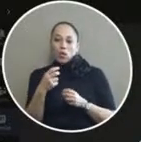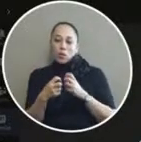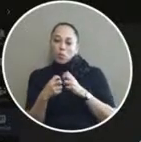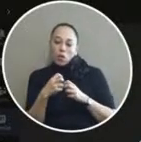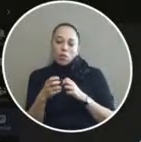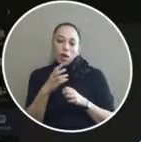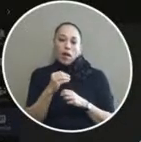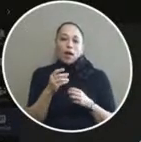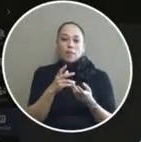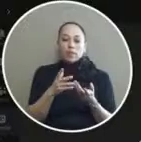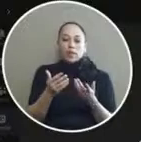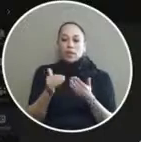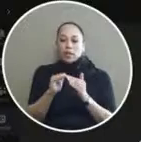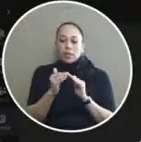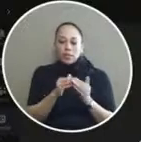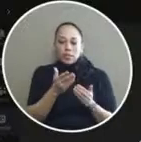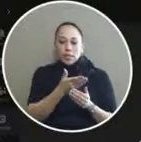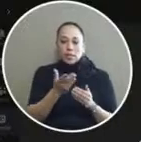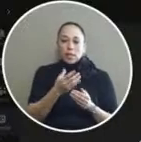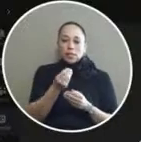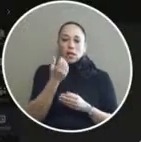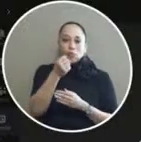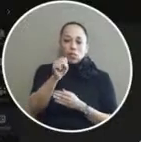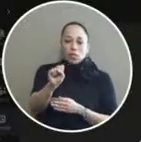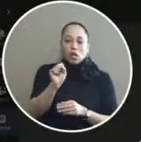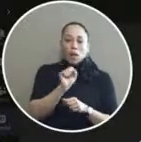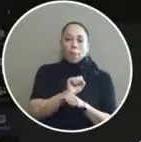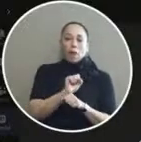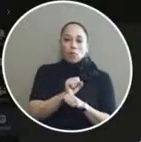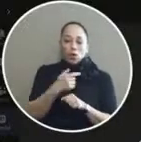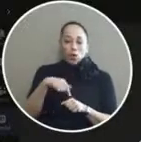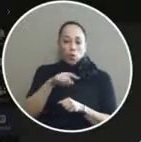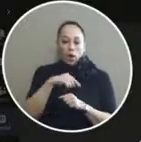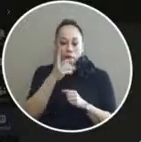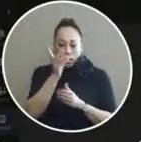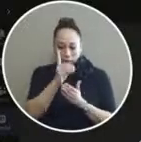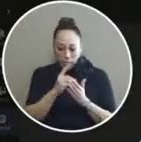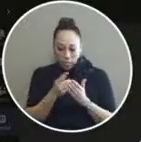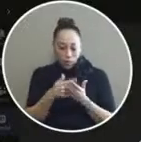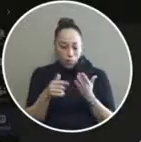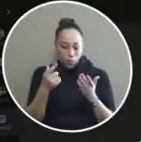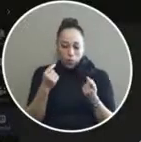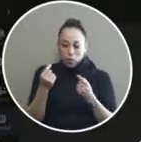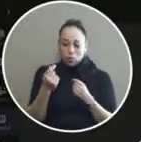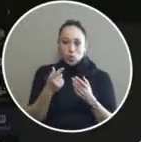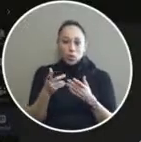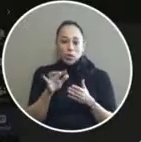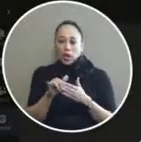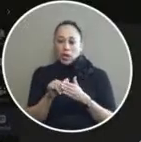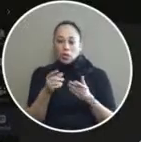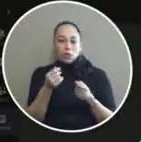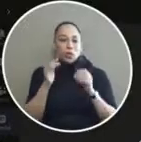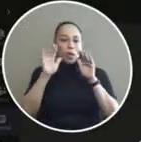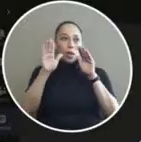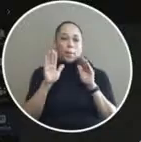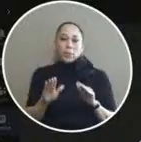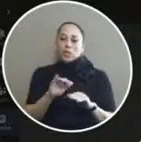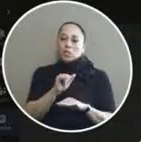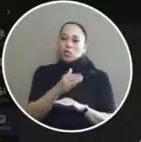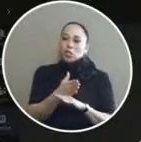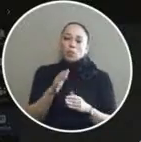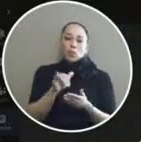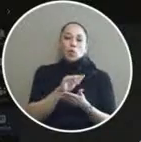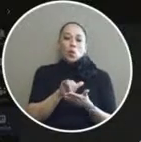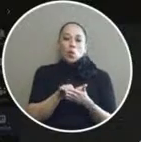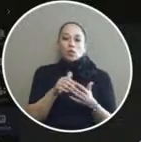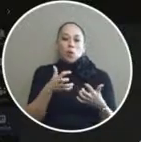the CDBG things and the resilience work that I've assigned her to do. That she's doing a great job in. So those are